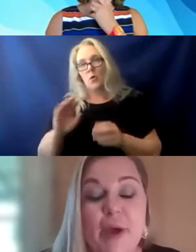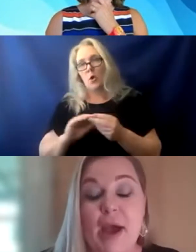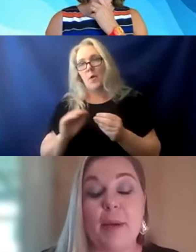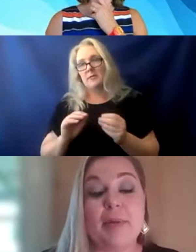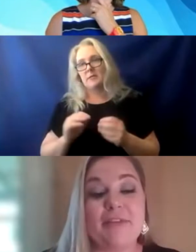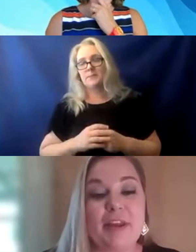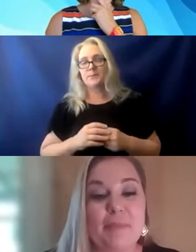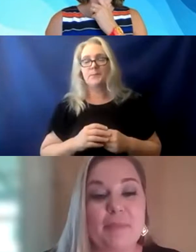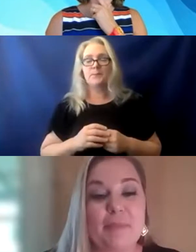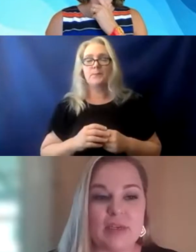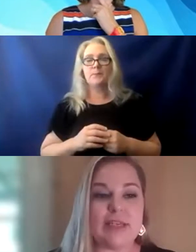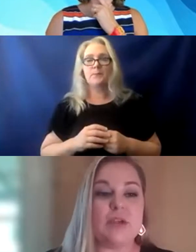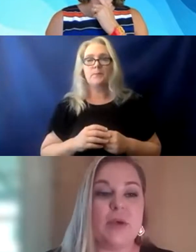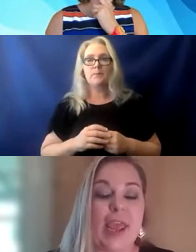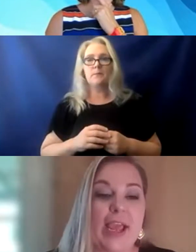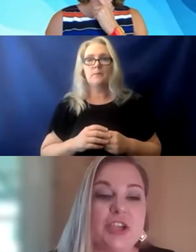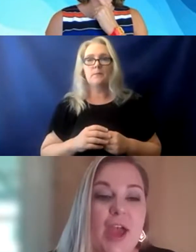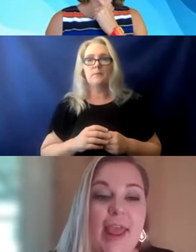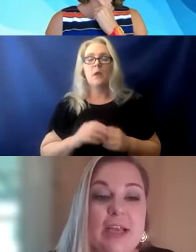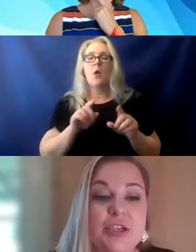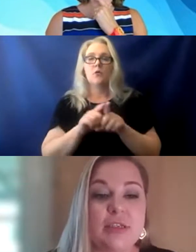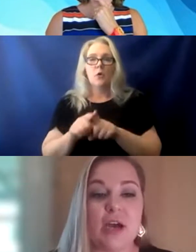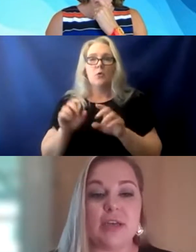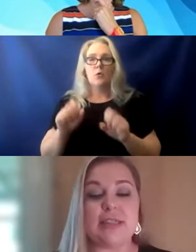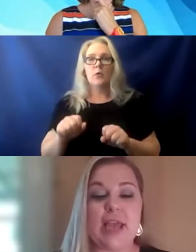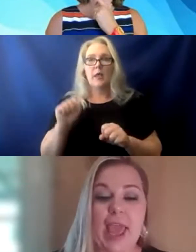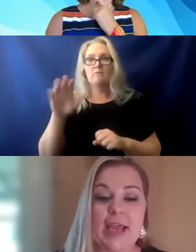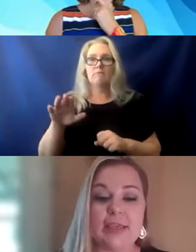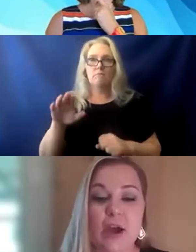Additional public feedback can be sent to